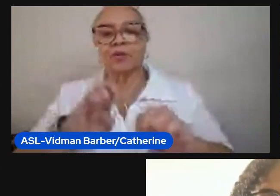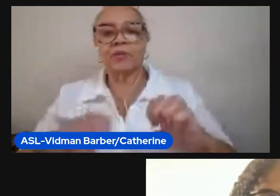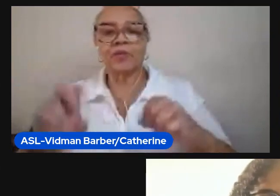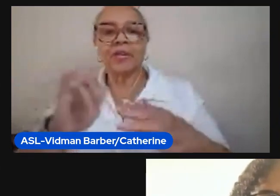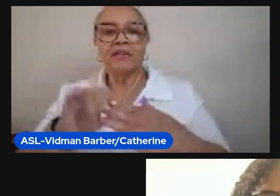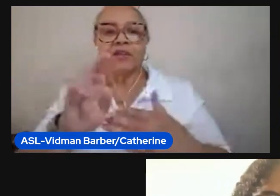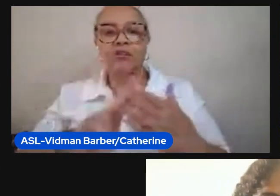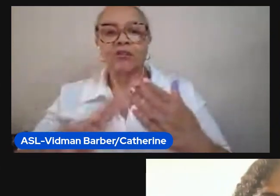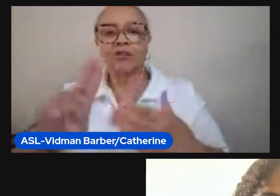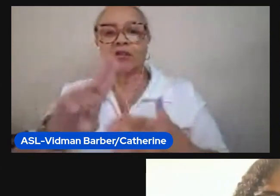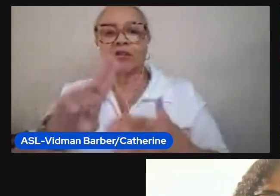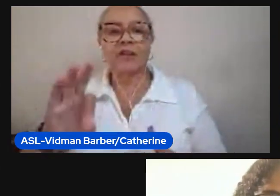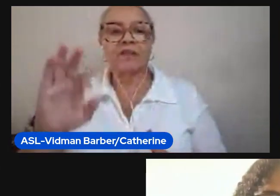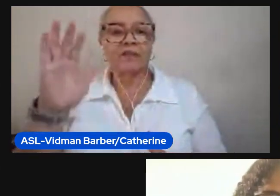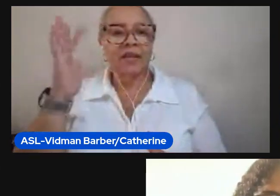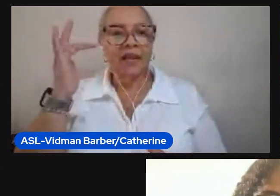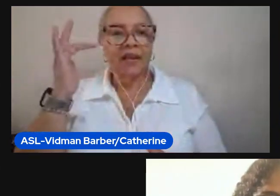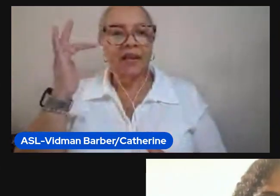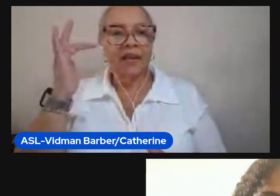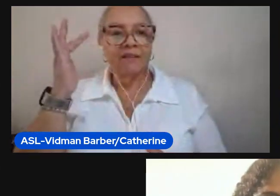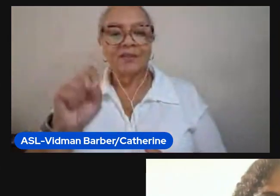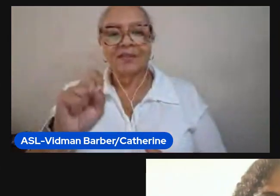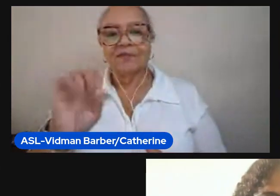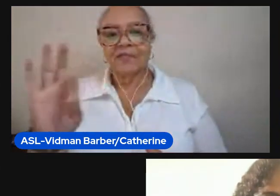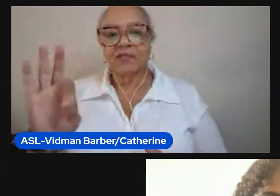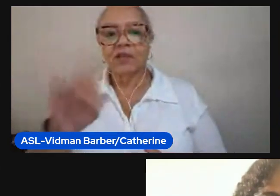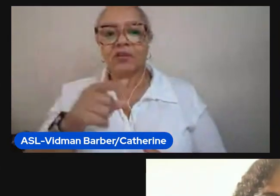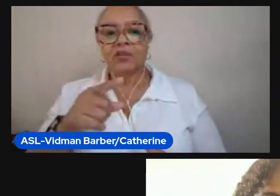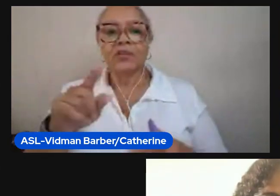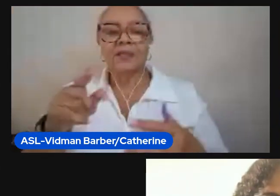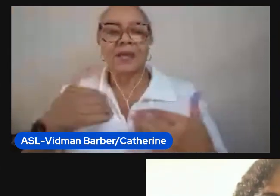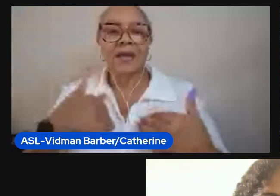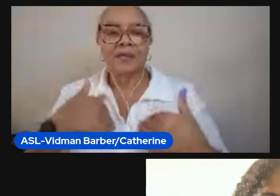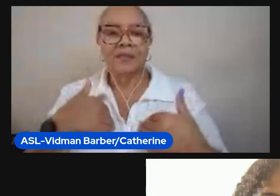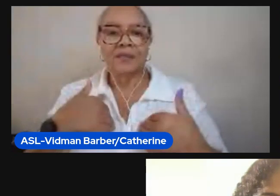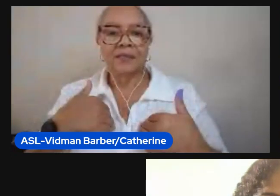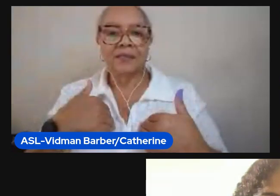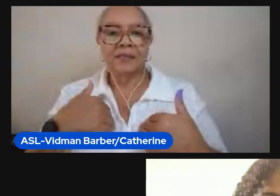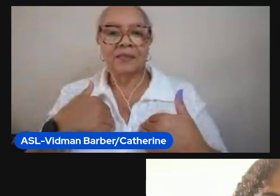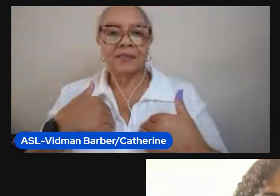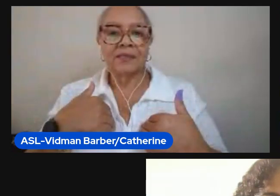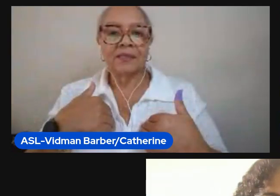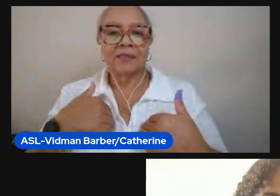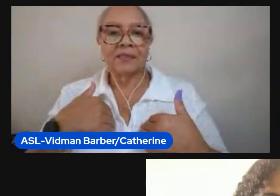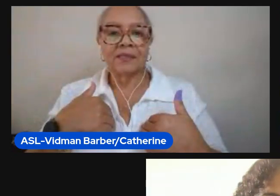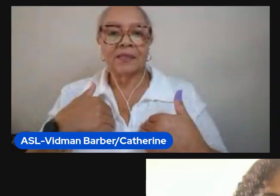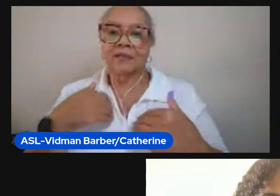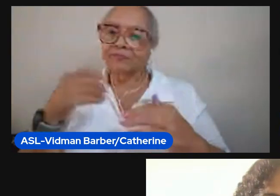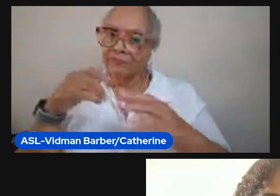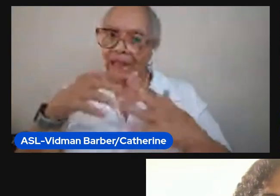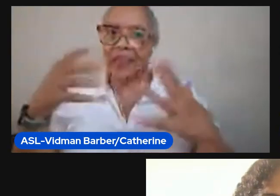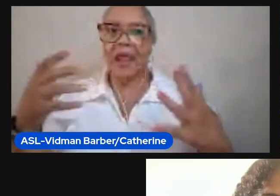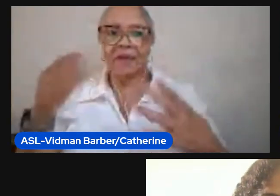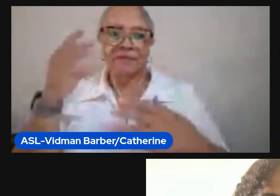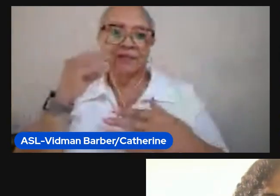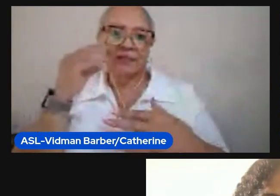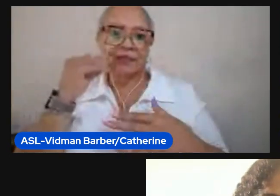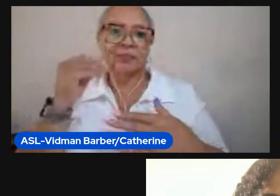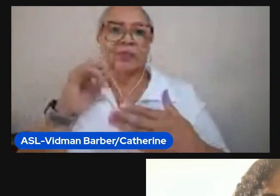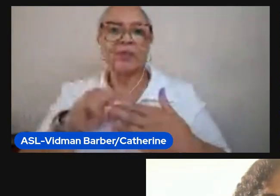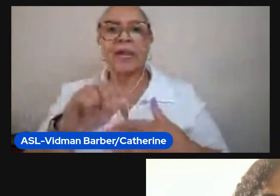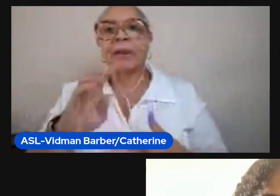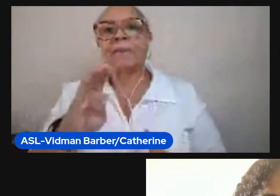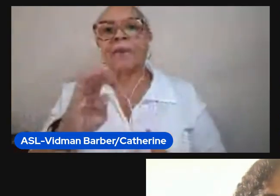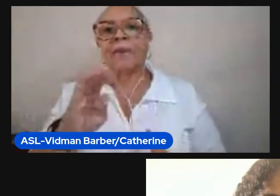of California, San Francisco. She has an extensive experience in biomarker discovery